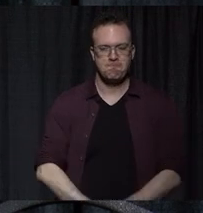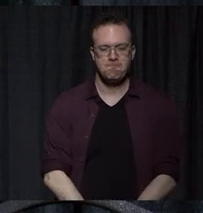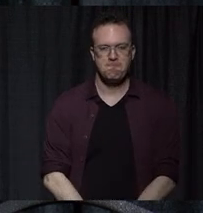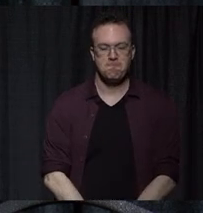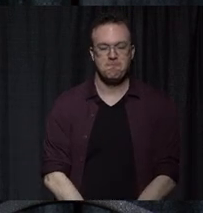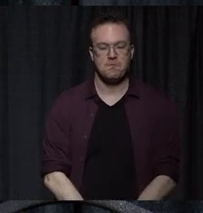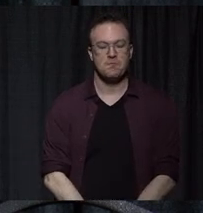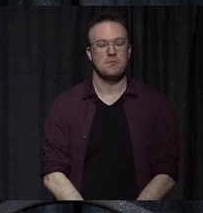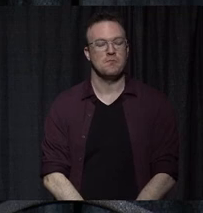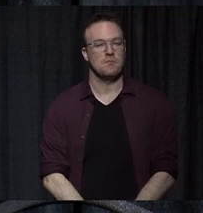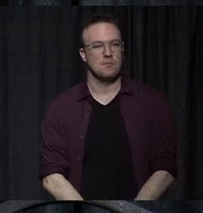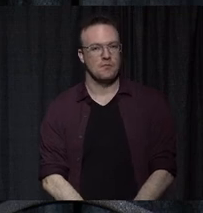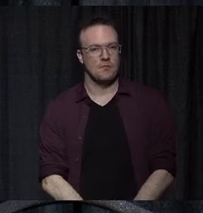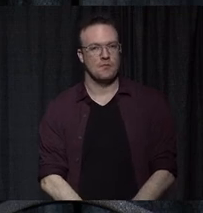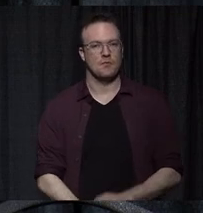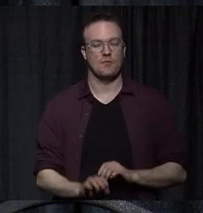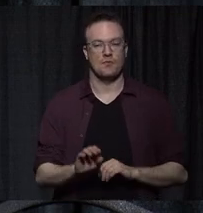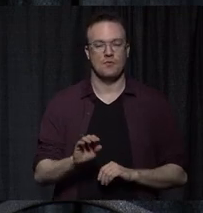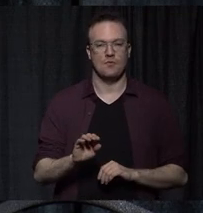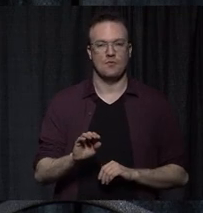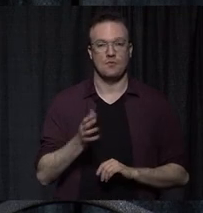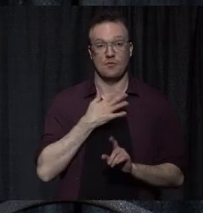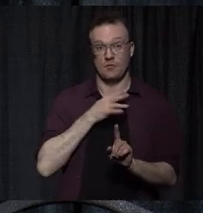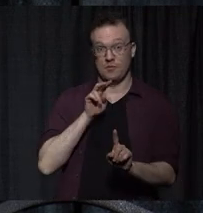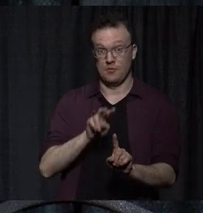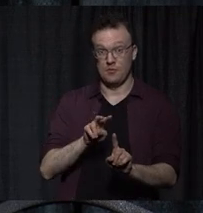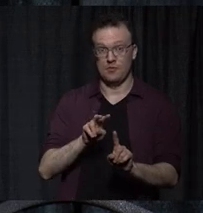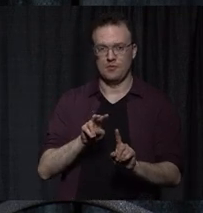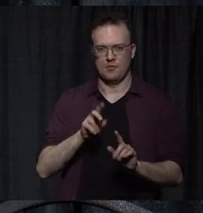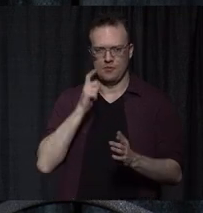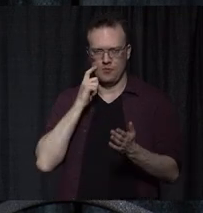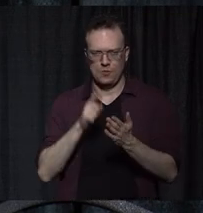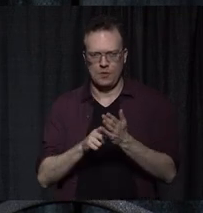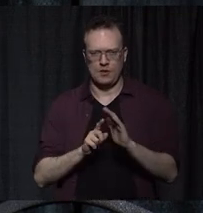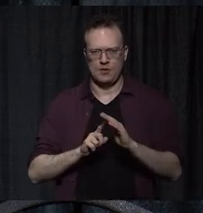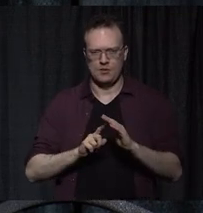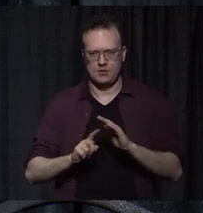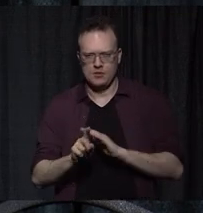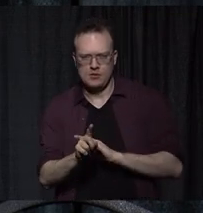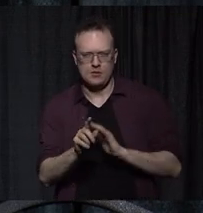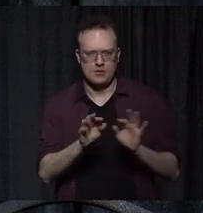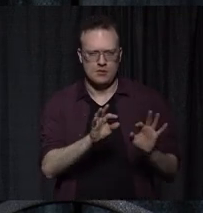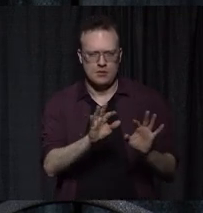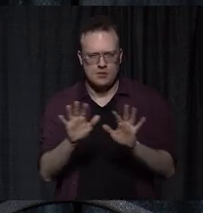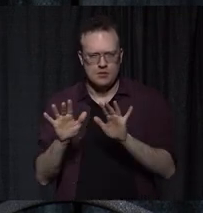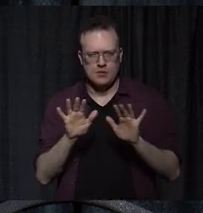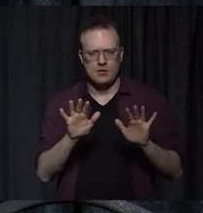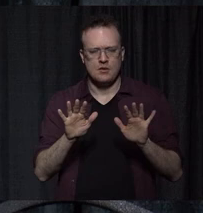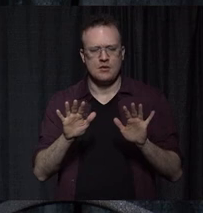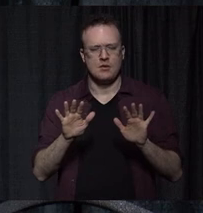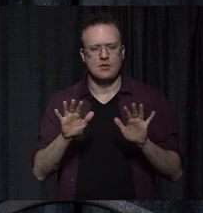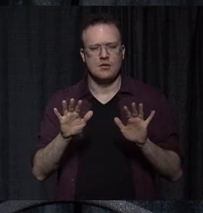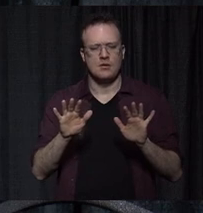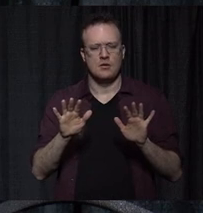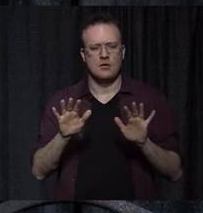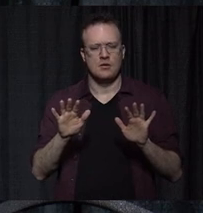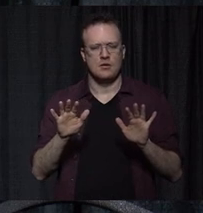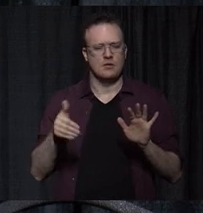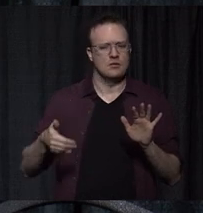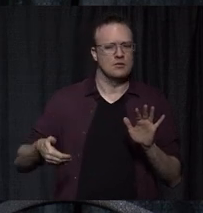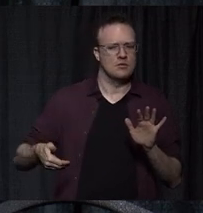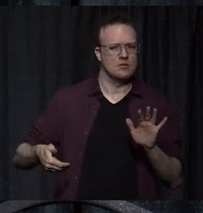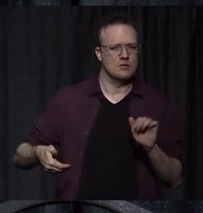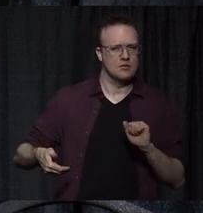So for me, being able to navigate that with a certain sense